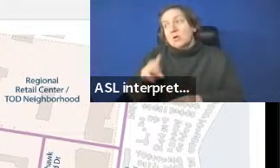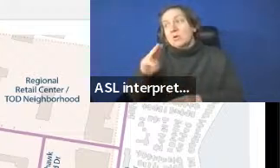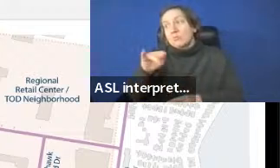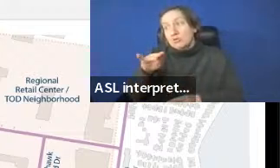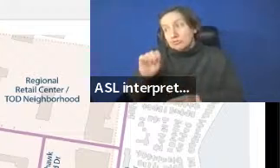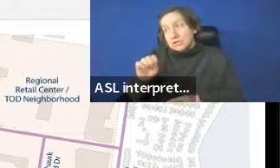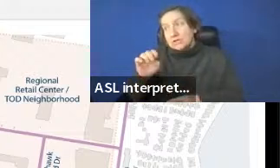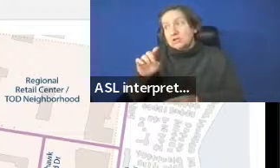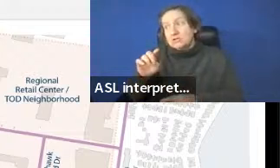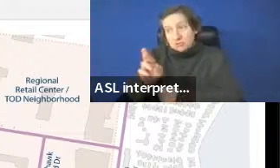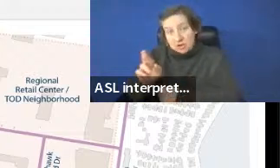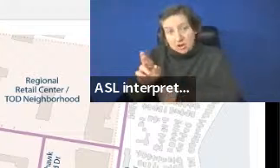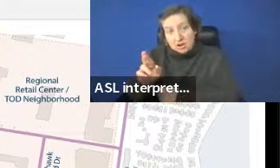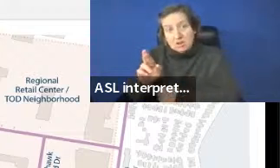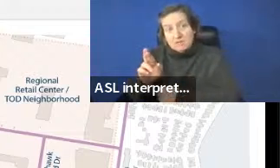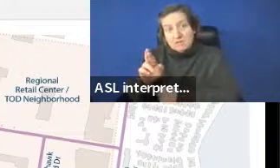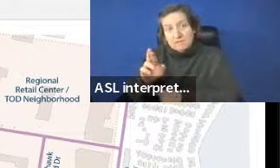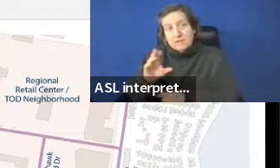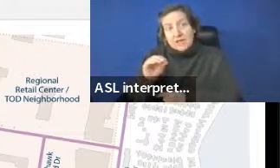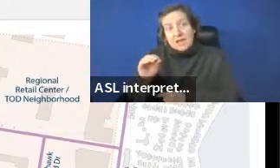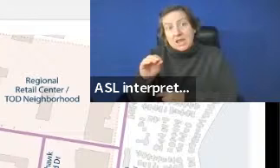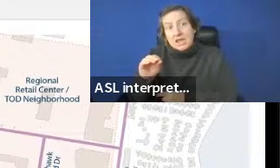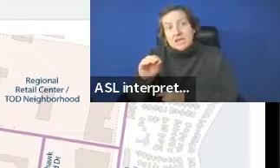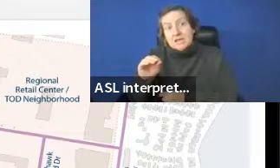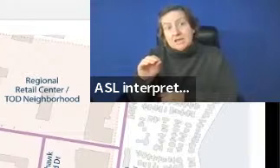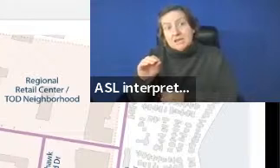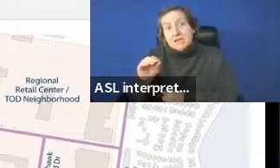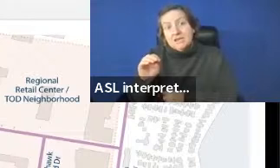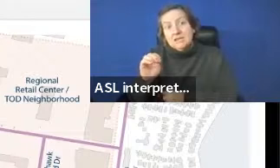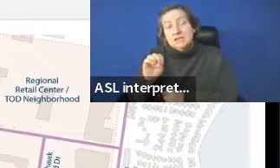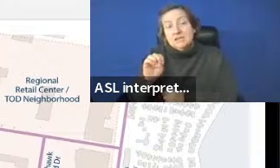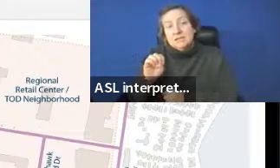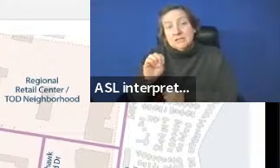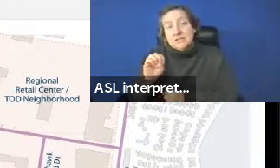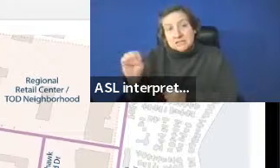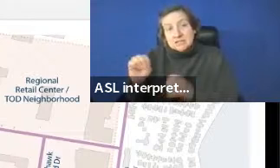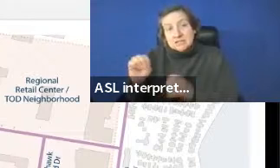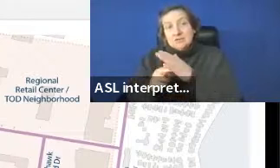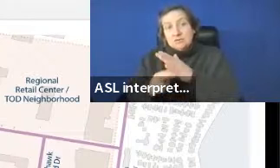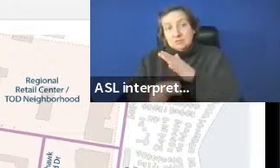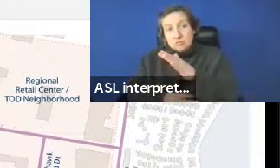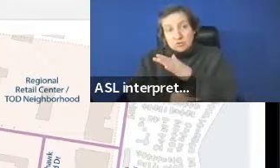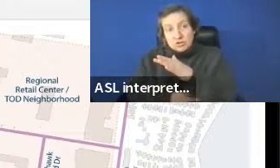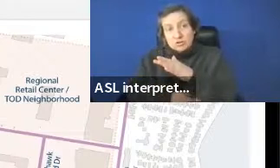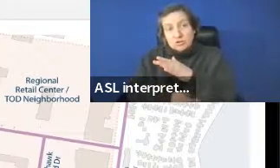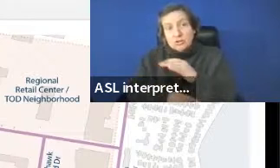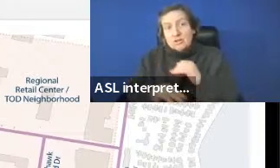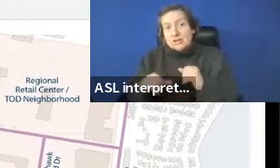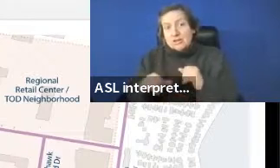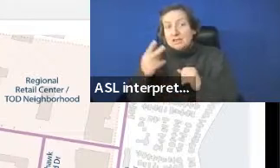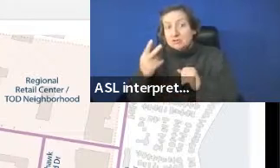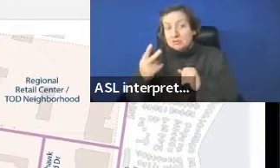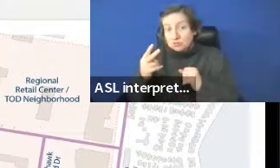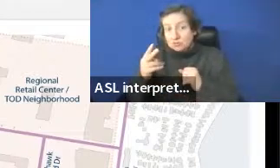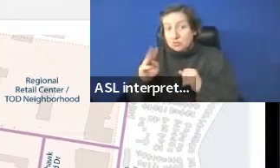Drive and the Eastern Bridge, And that's two-way,